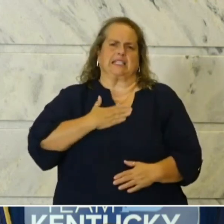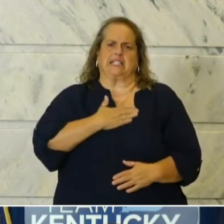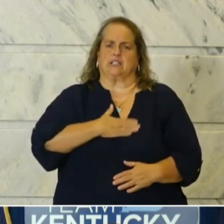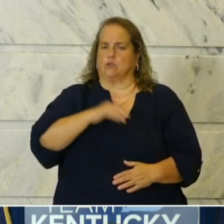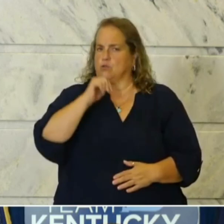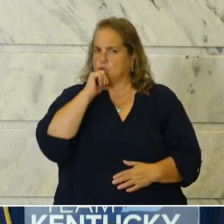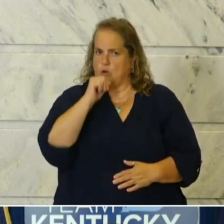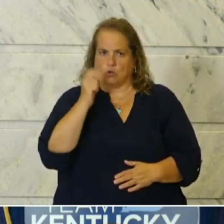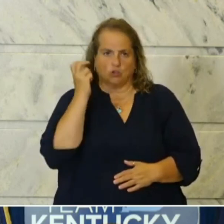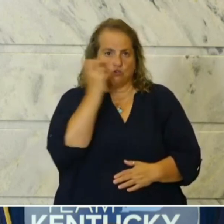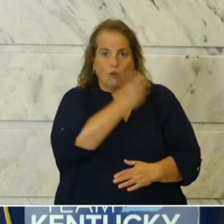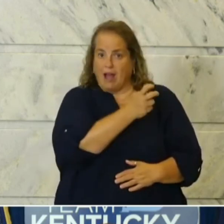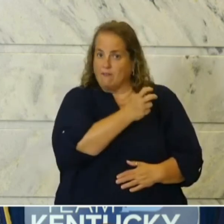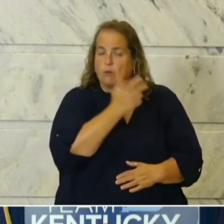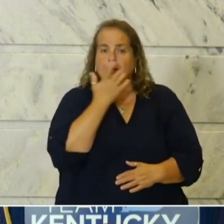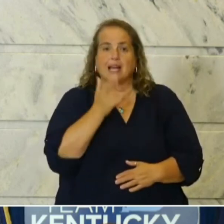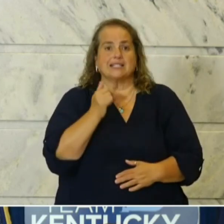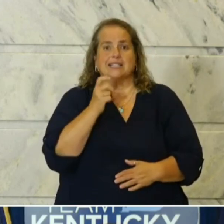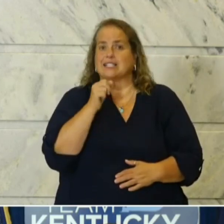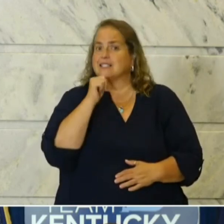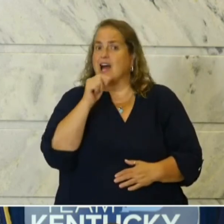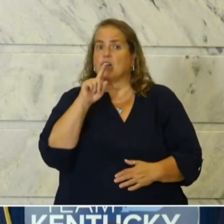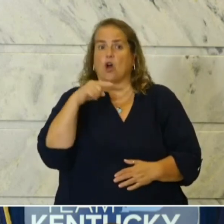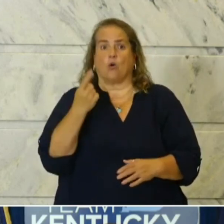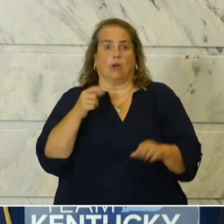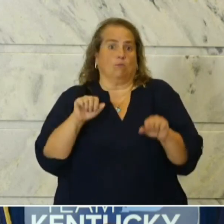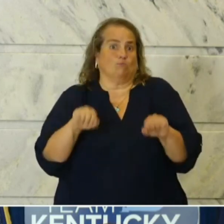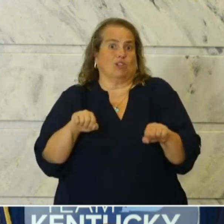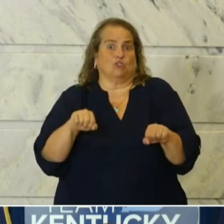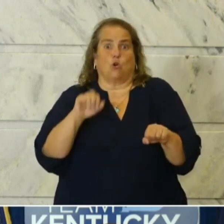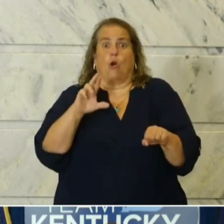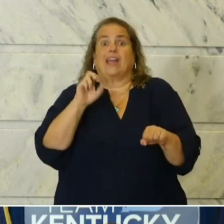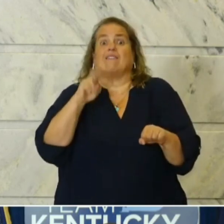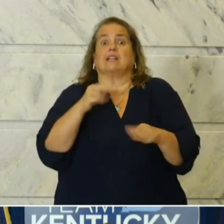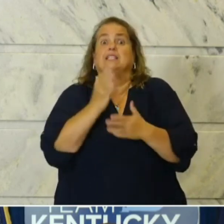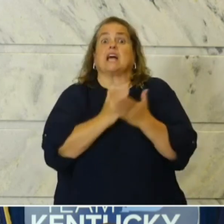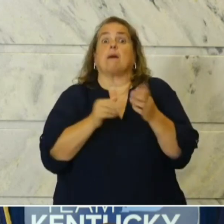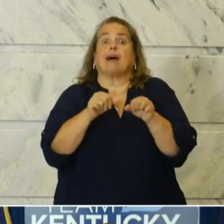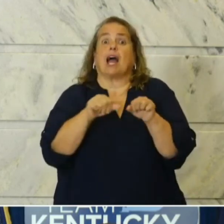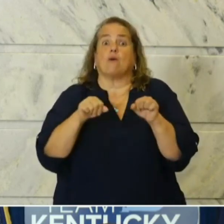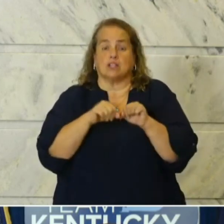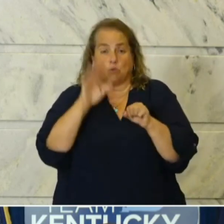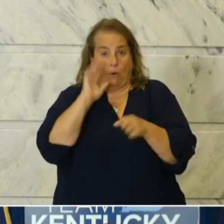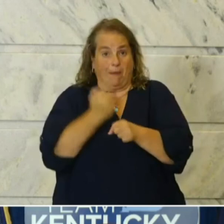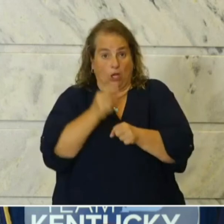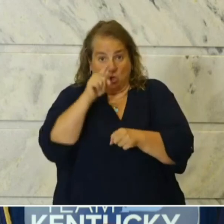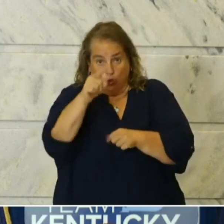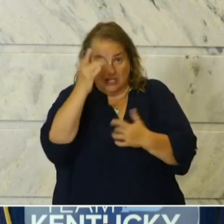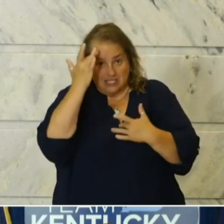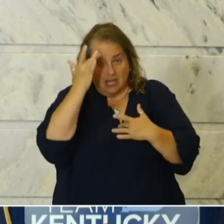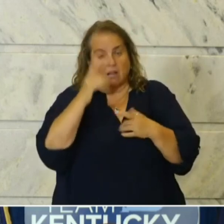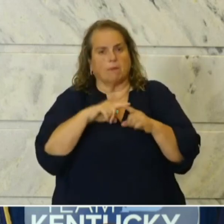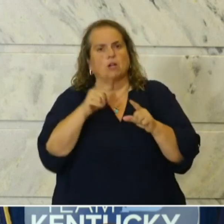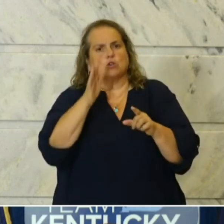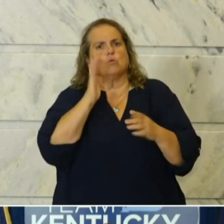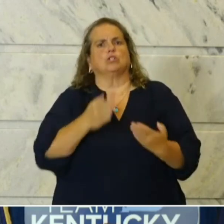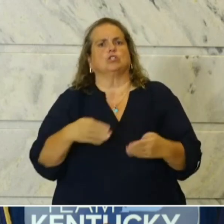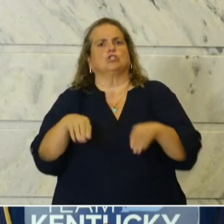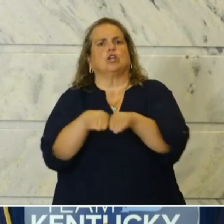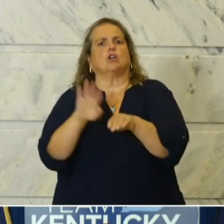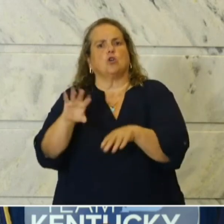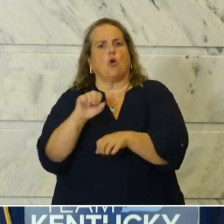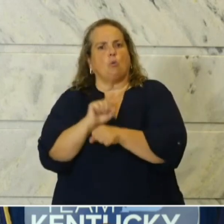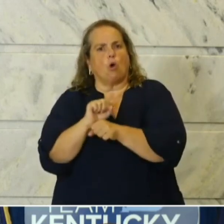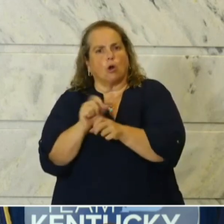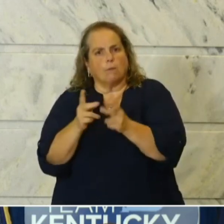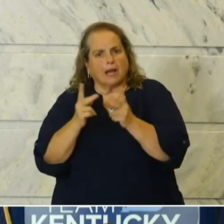don't travel, because it's not just going to potentially, or even in some of these areas, likely infect you. You're going to shut down your workplace. You may